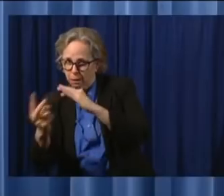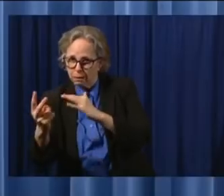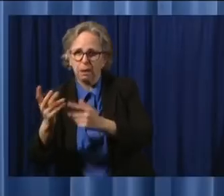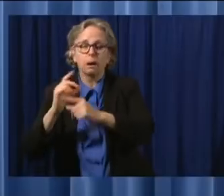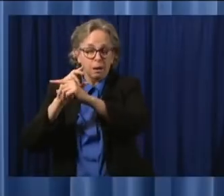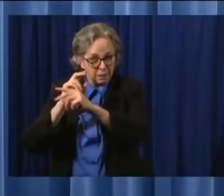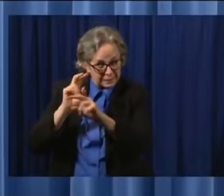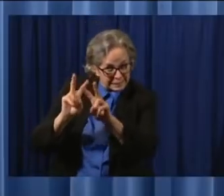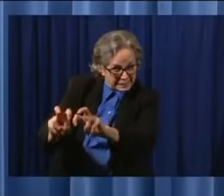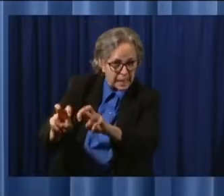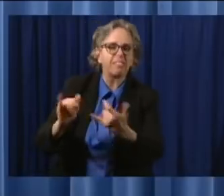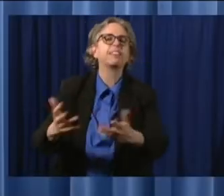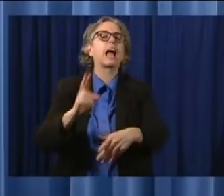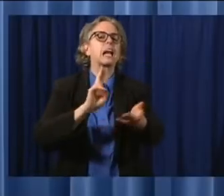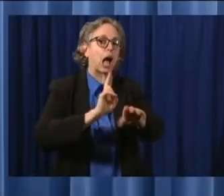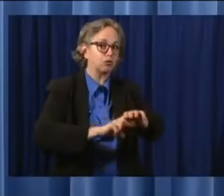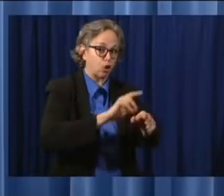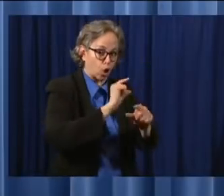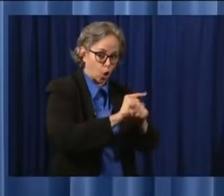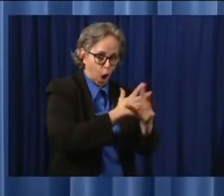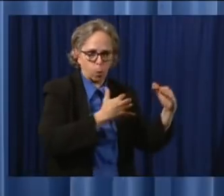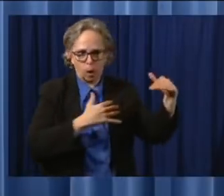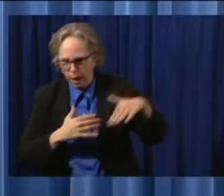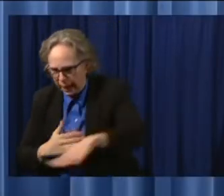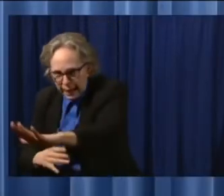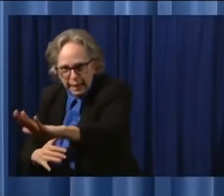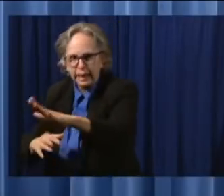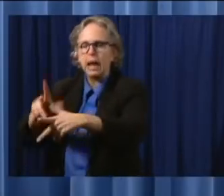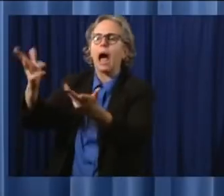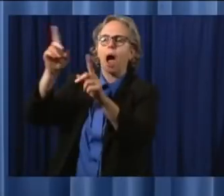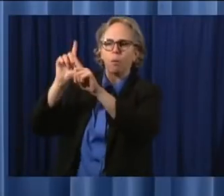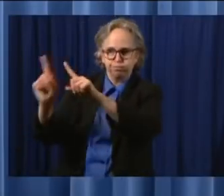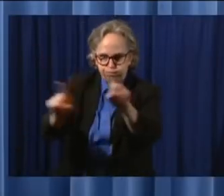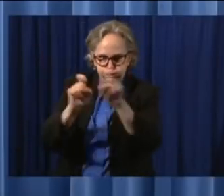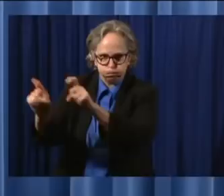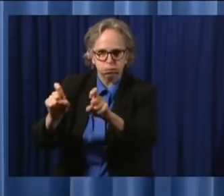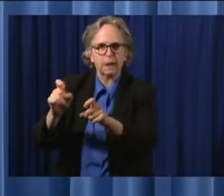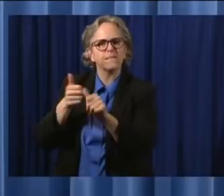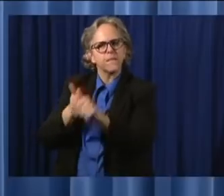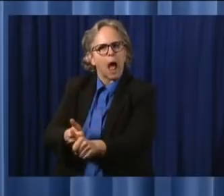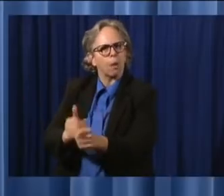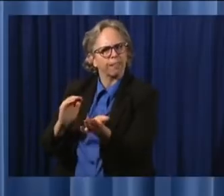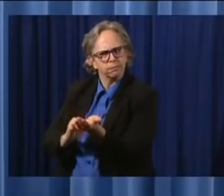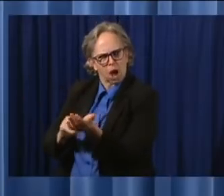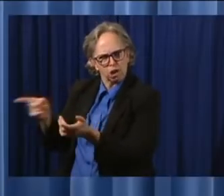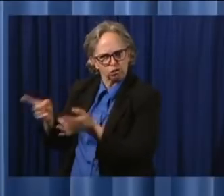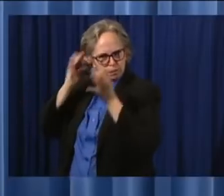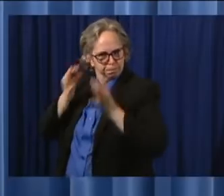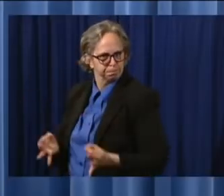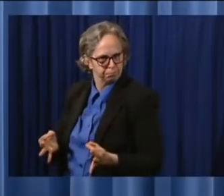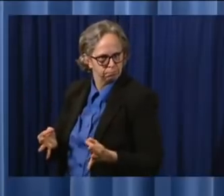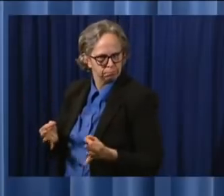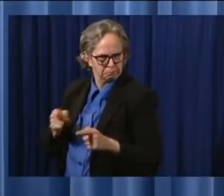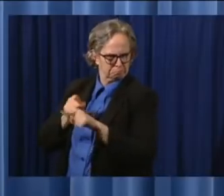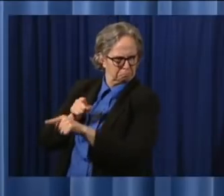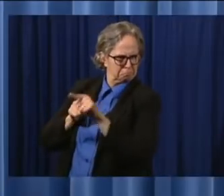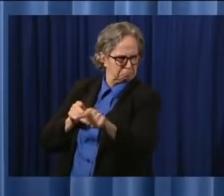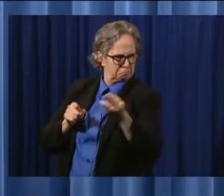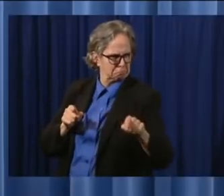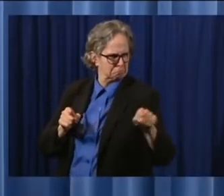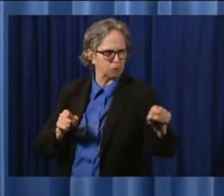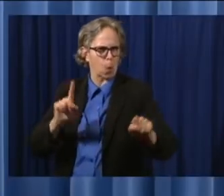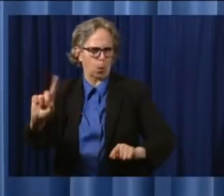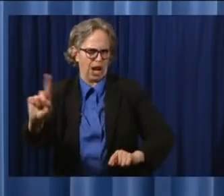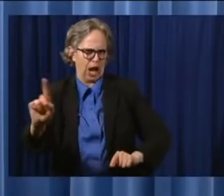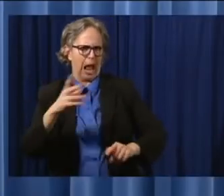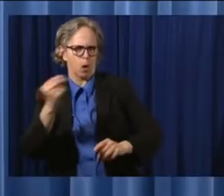appropriately based upon those instructions. So again, that will we will see that start